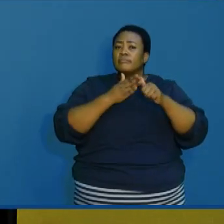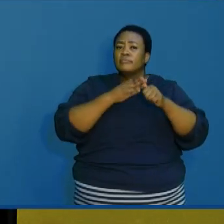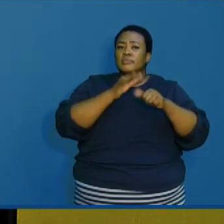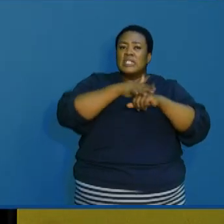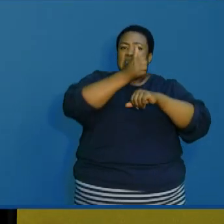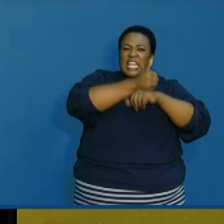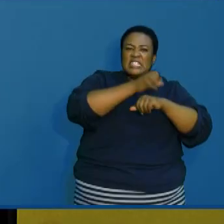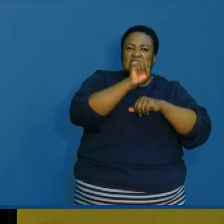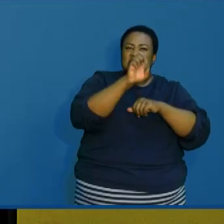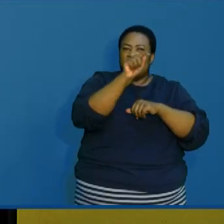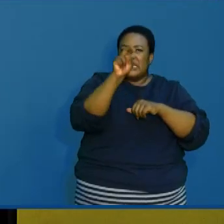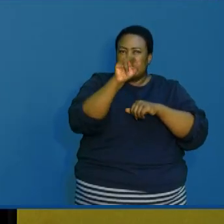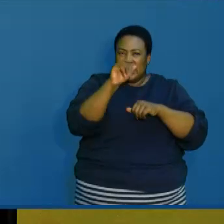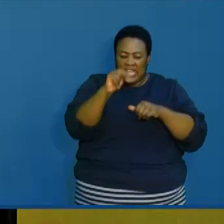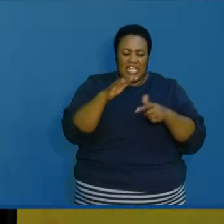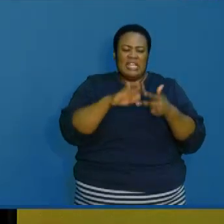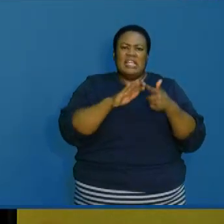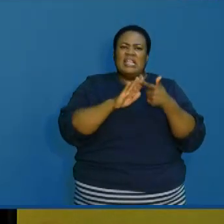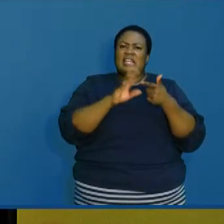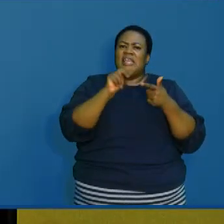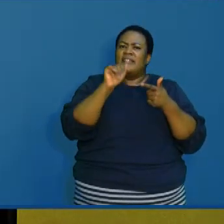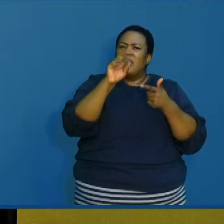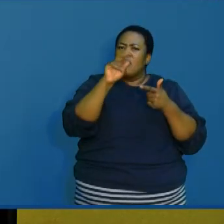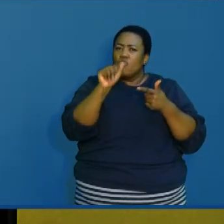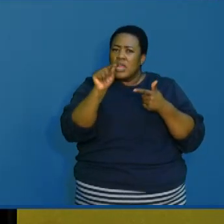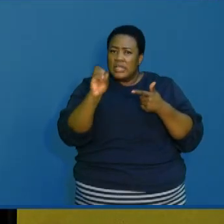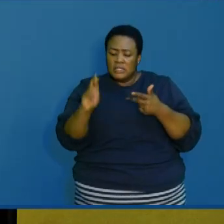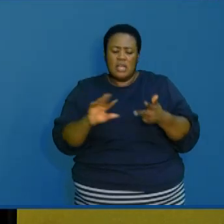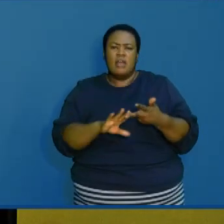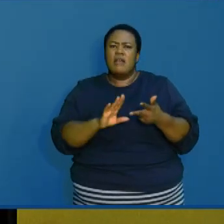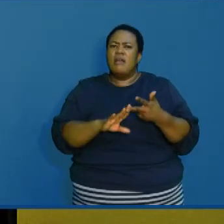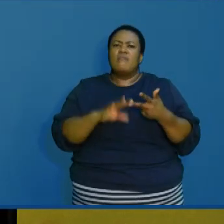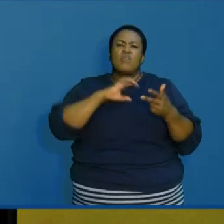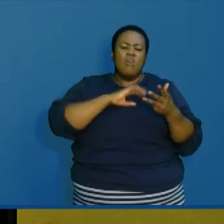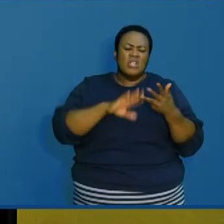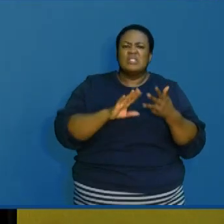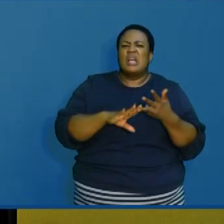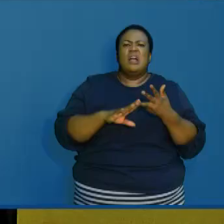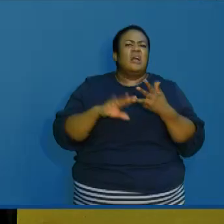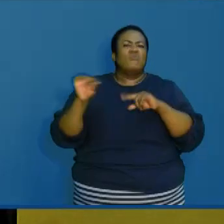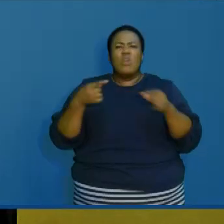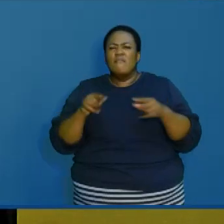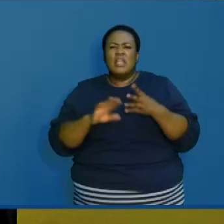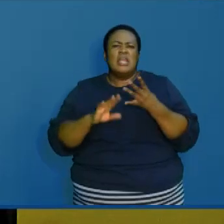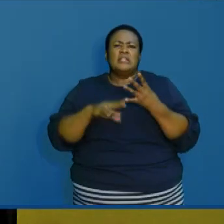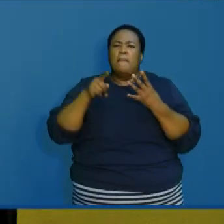setting, narrator, characters, conflict, plot,